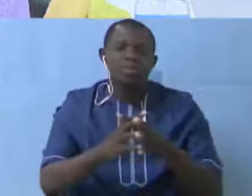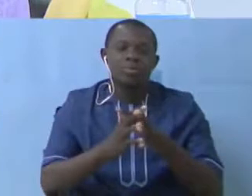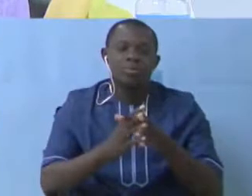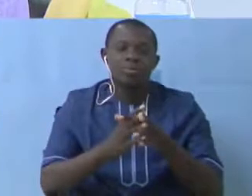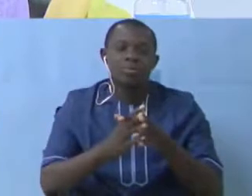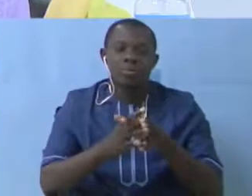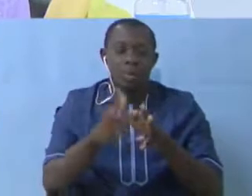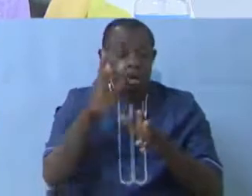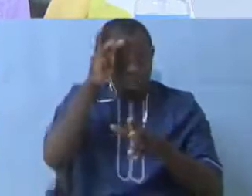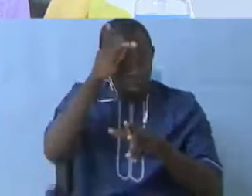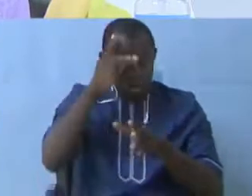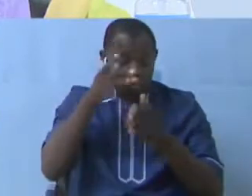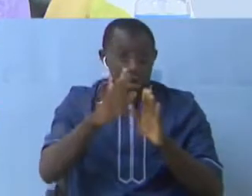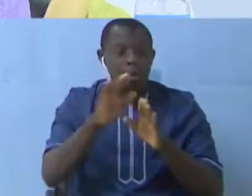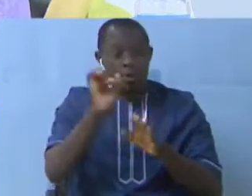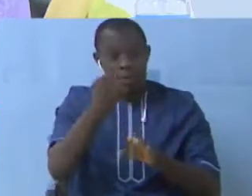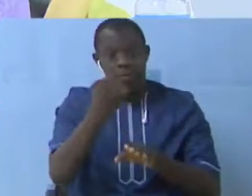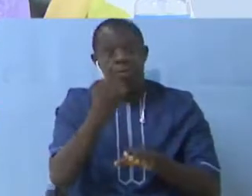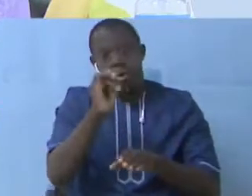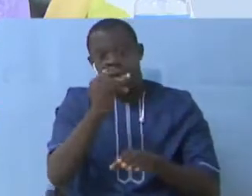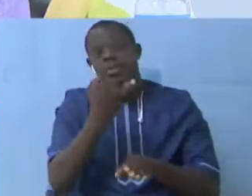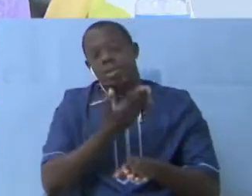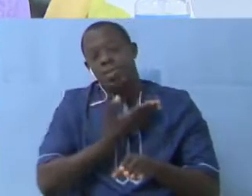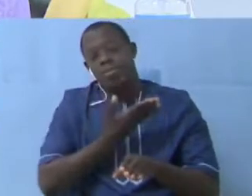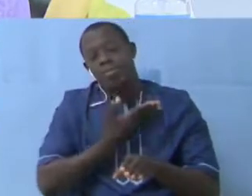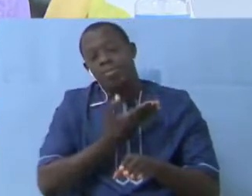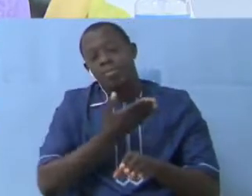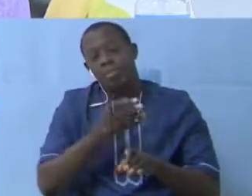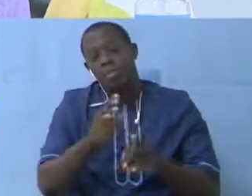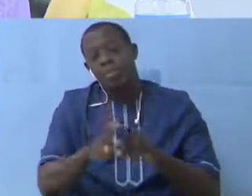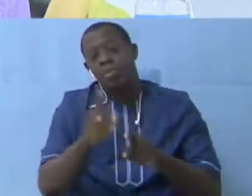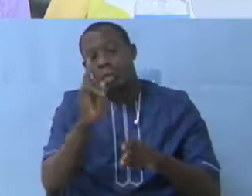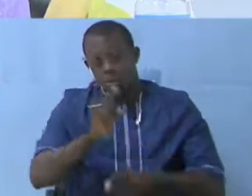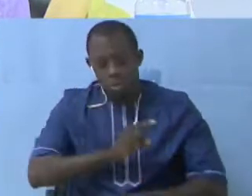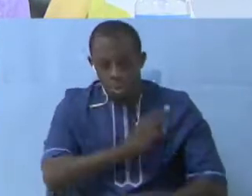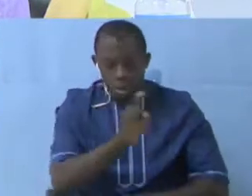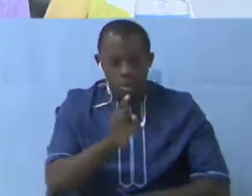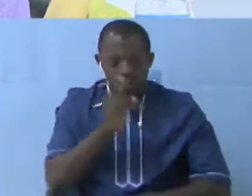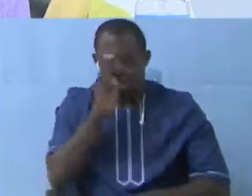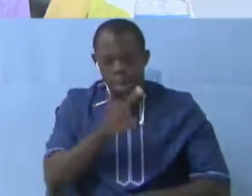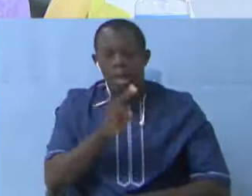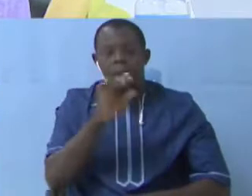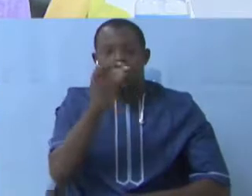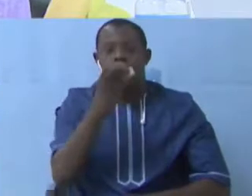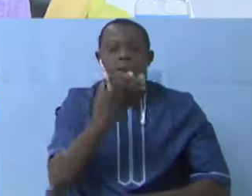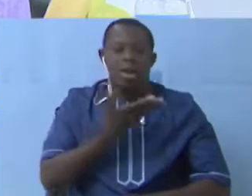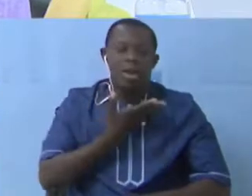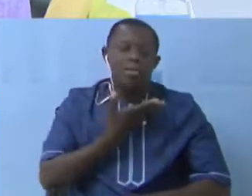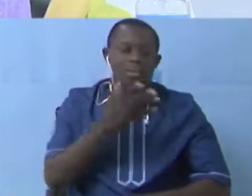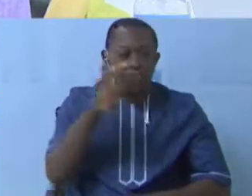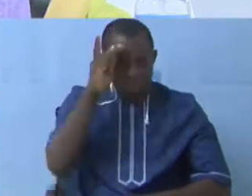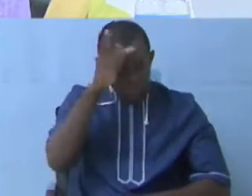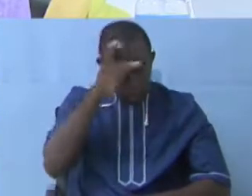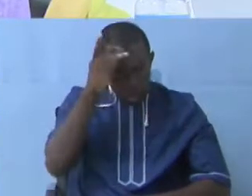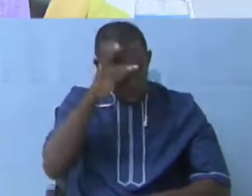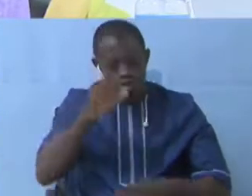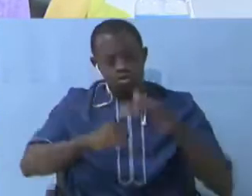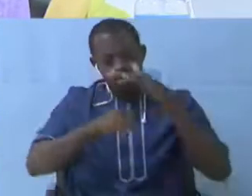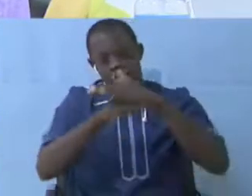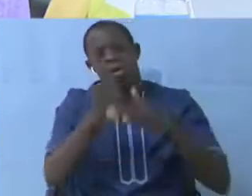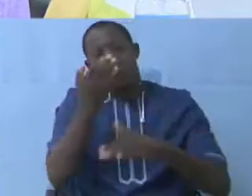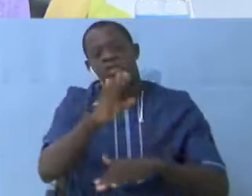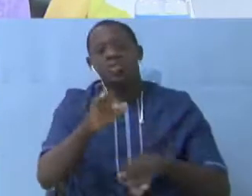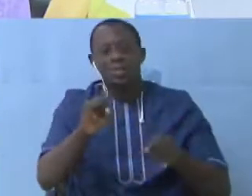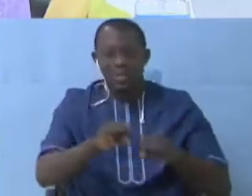Politically it was difficult, but we were able also to get some political support from